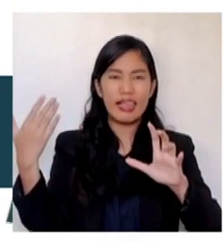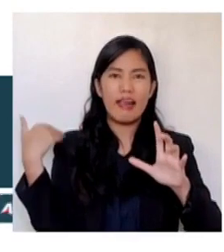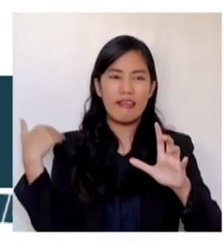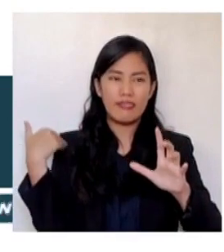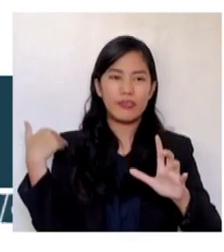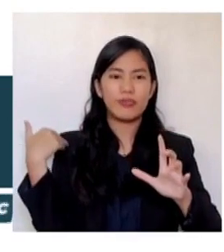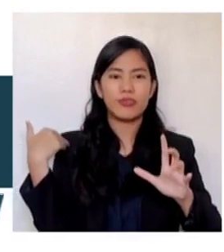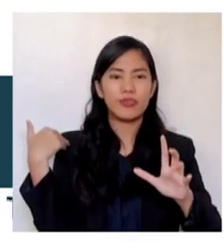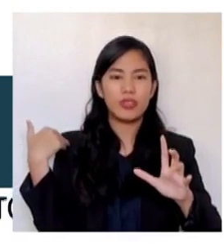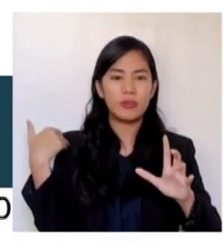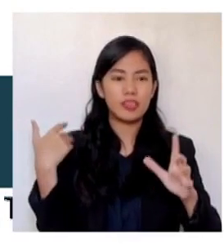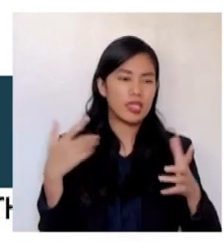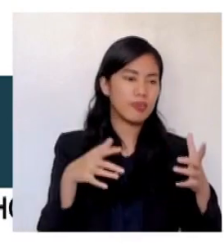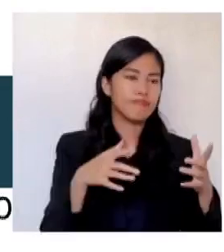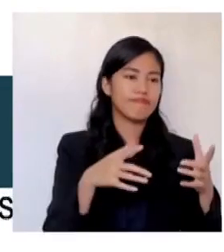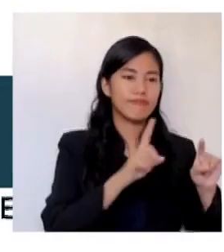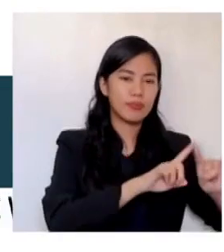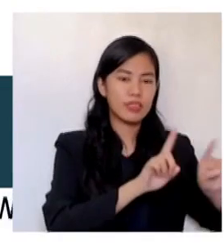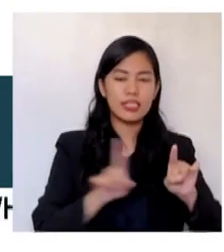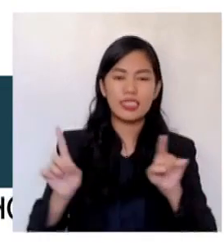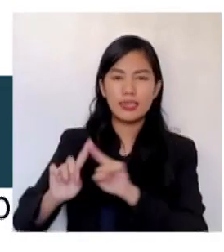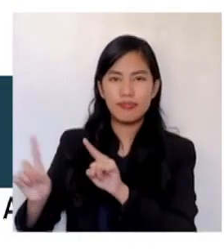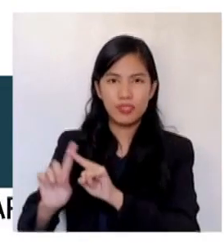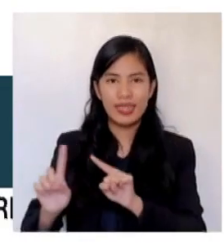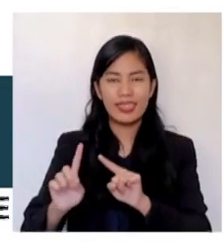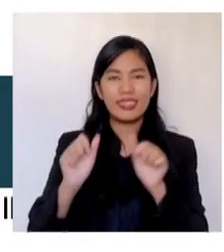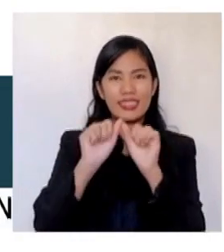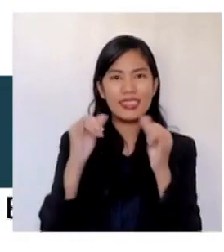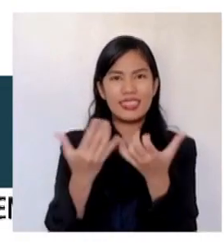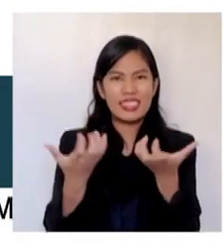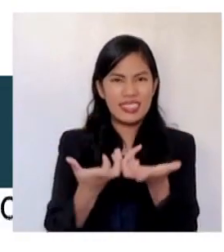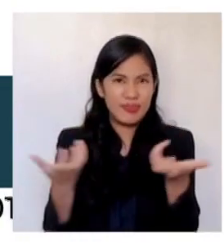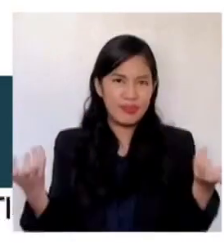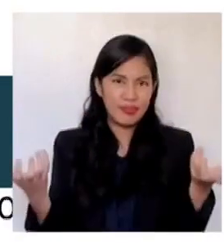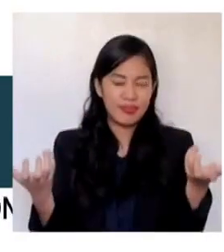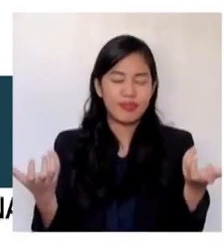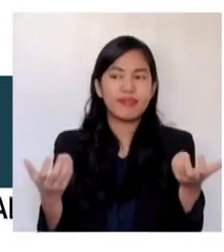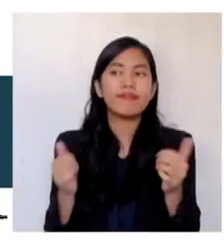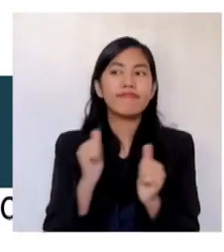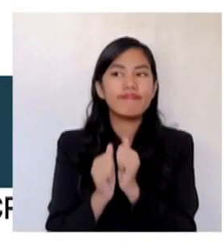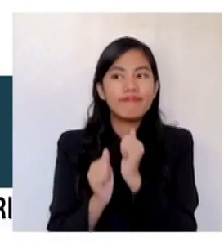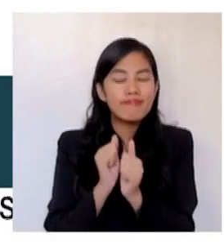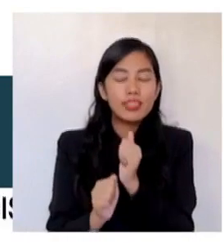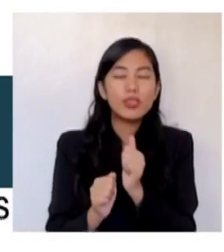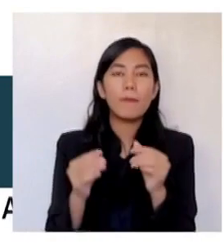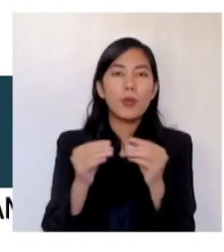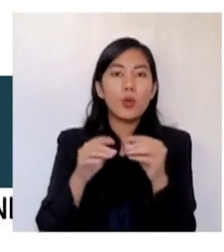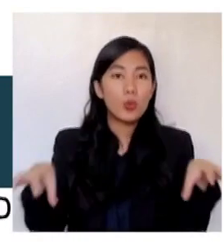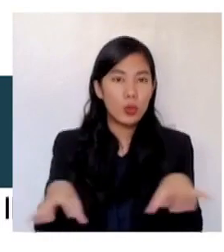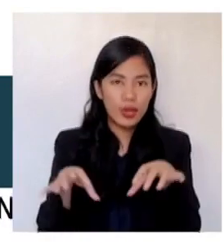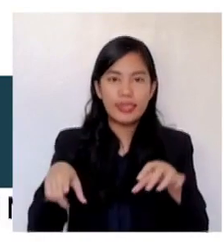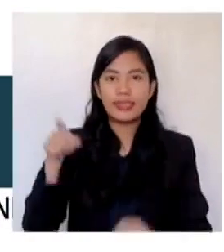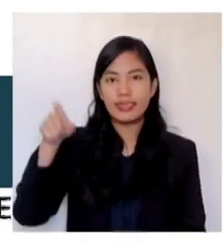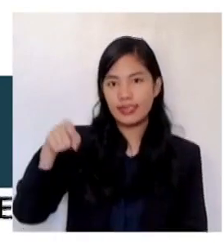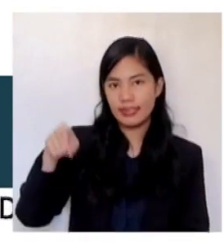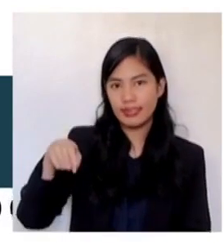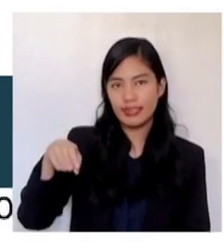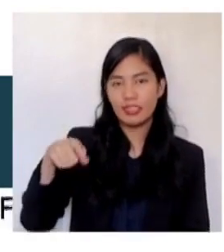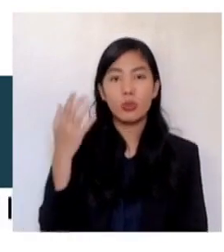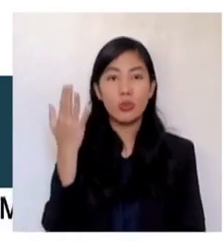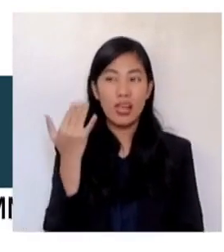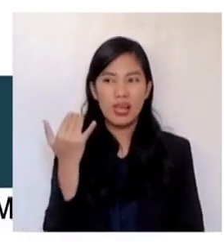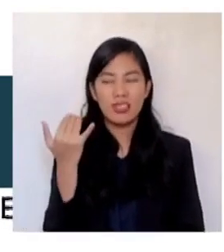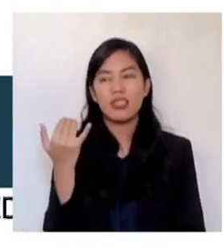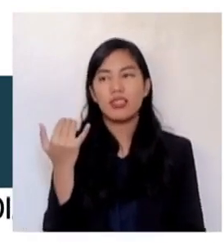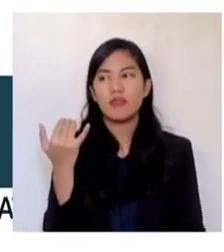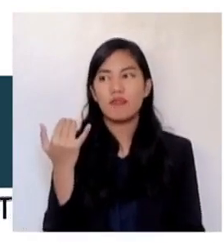different agencies. So, in other words, there's so much more to be had. No, perhaps again because of time limitations